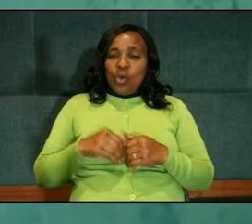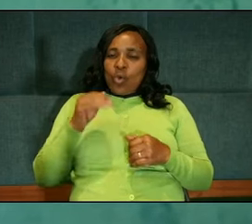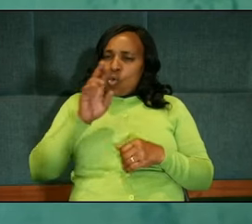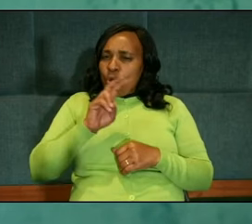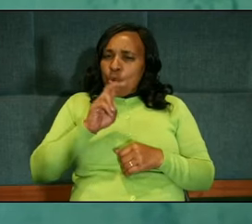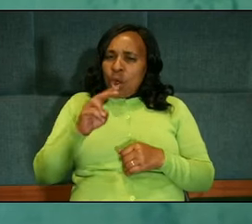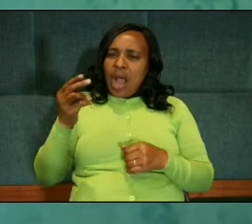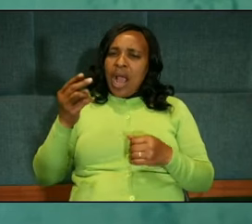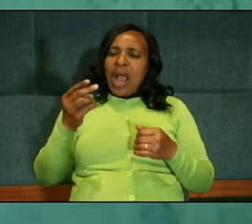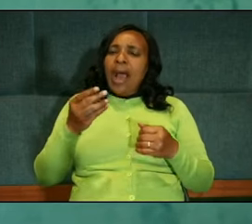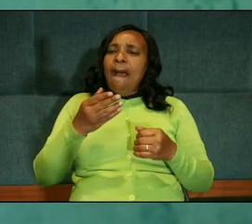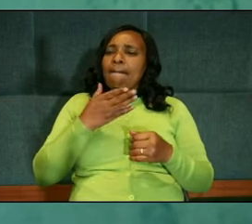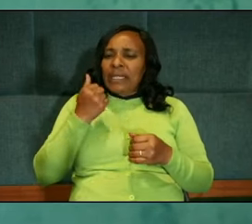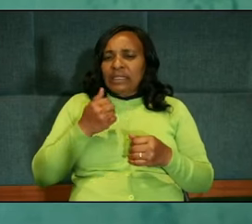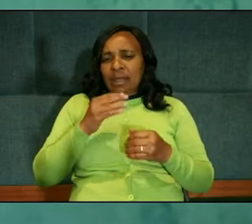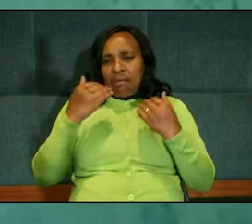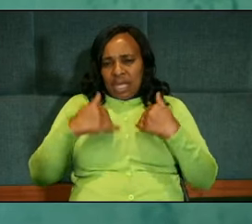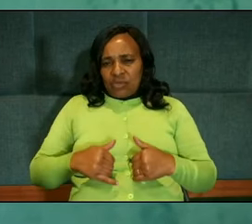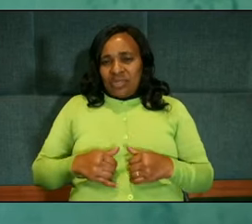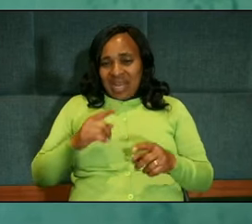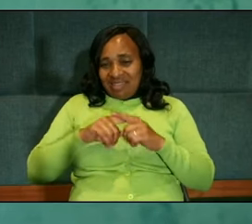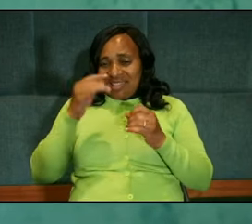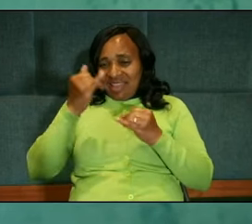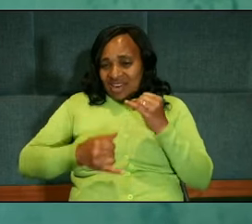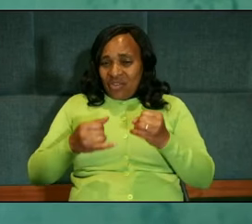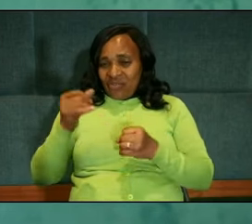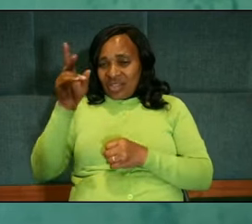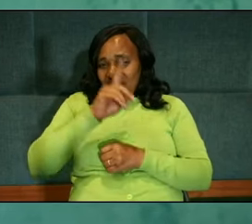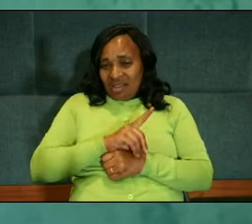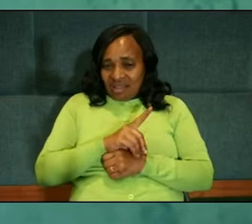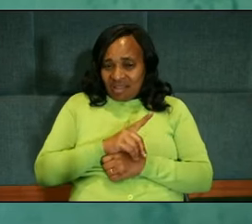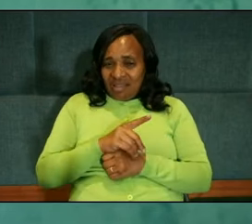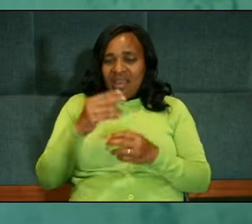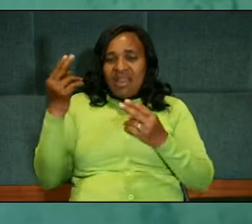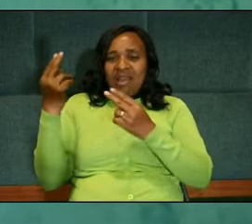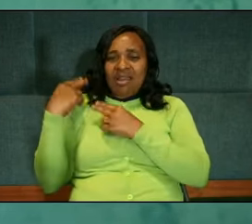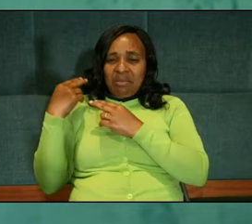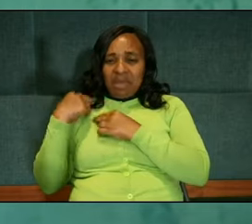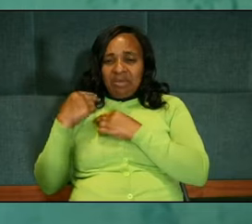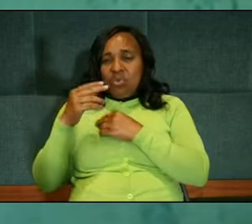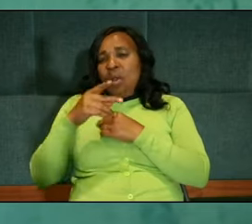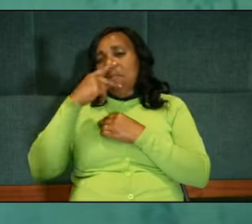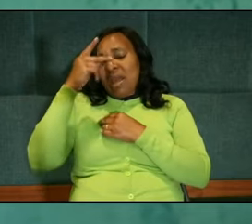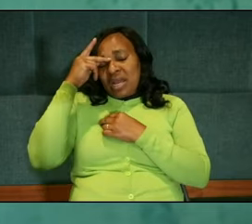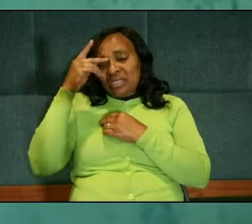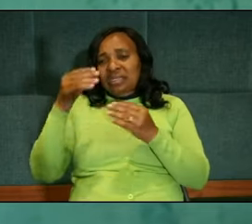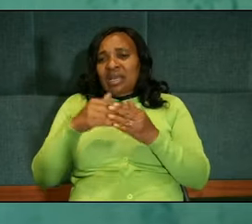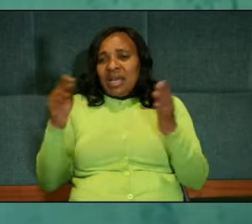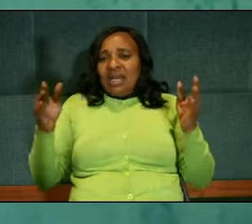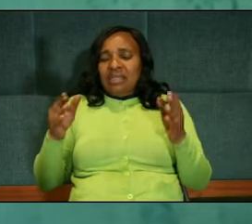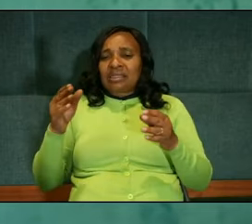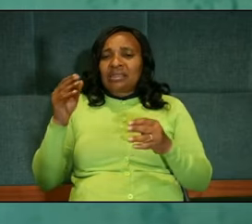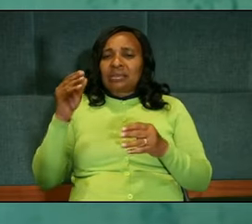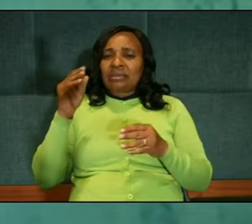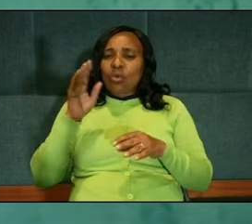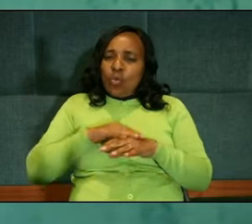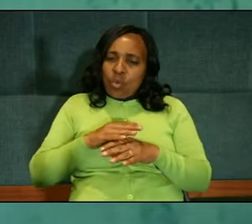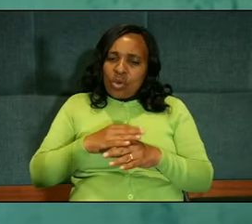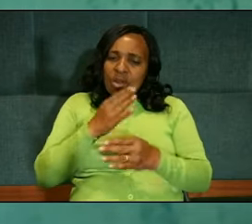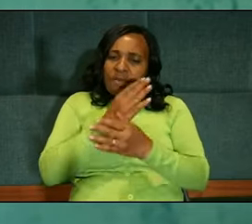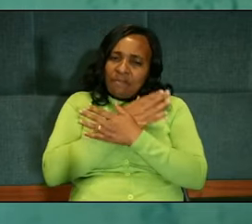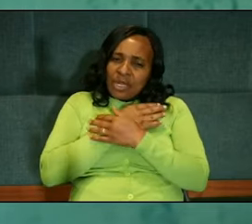that, and that's where it will start. And at the end of the day, even though your parent is against it, if you know it's a good